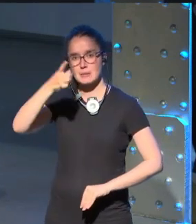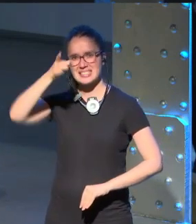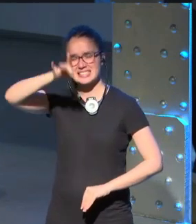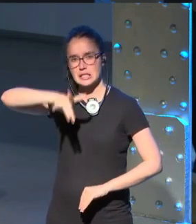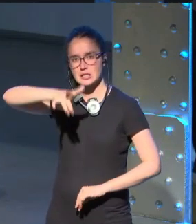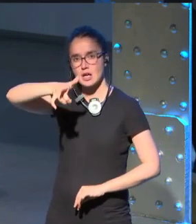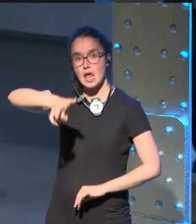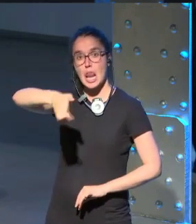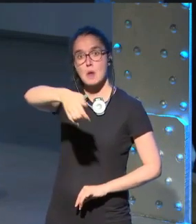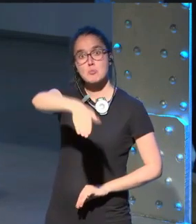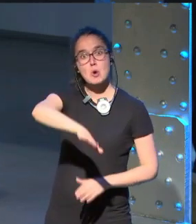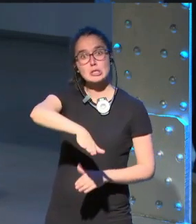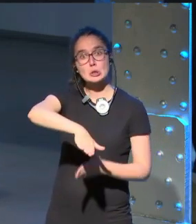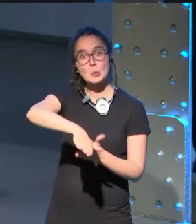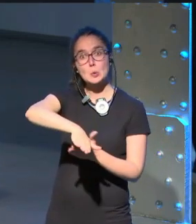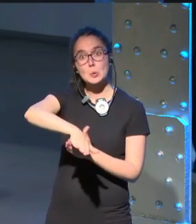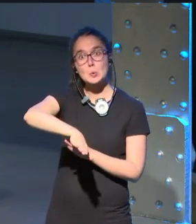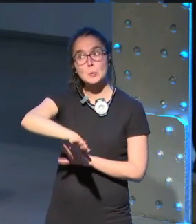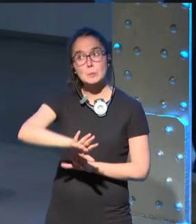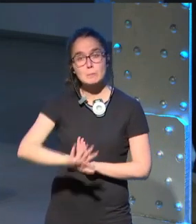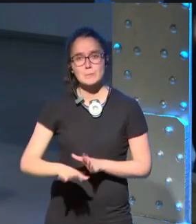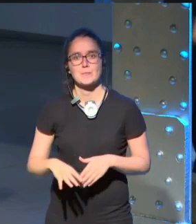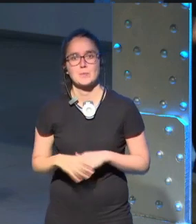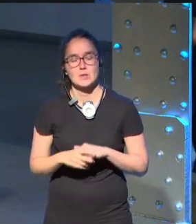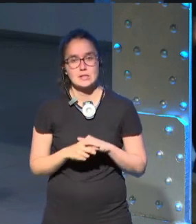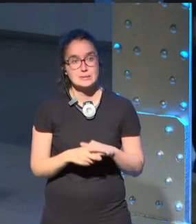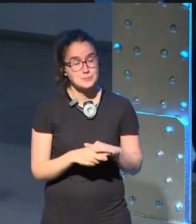is a dead person, is a corpse.